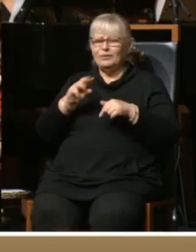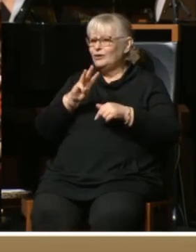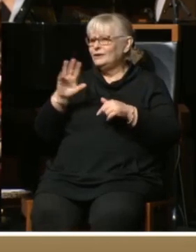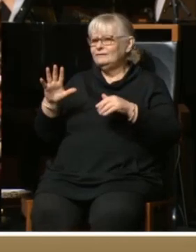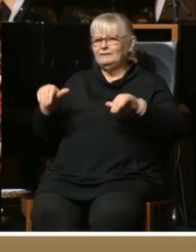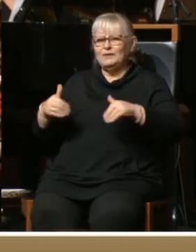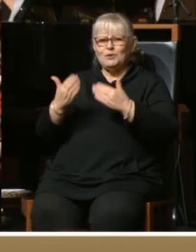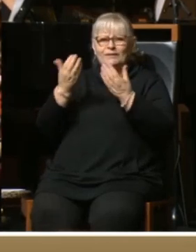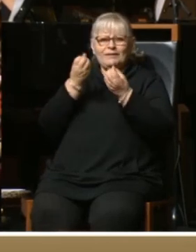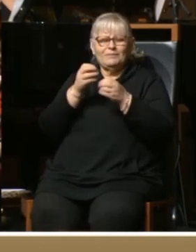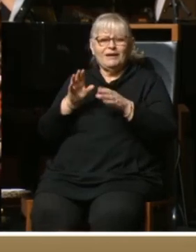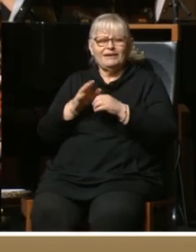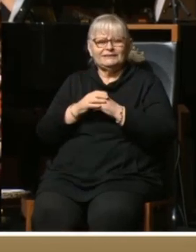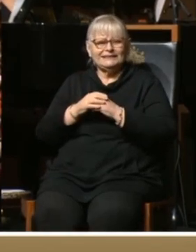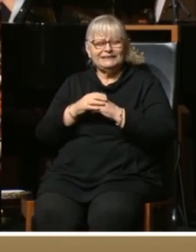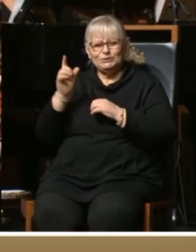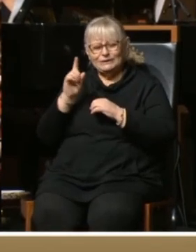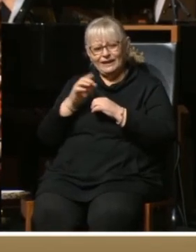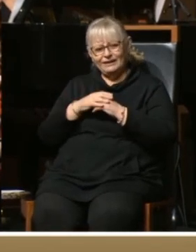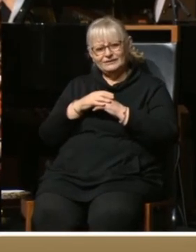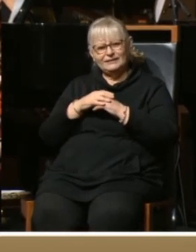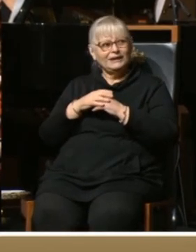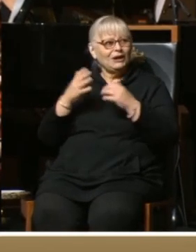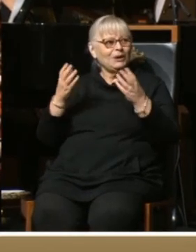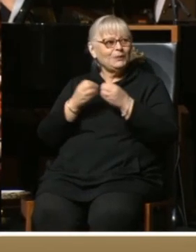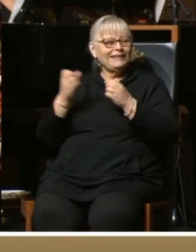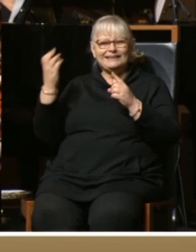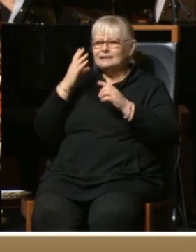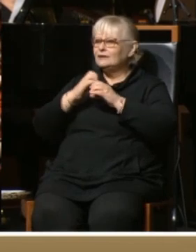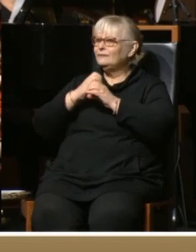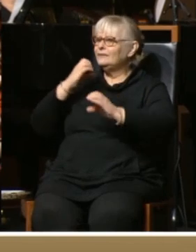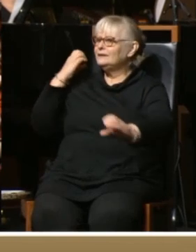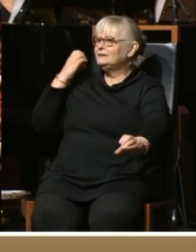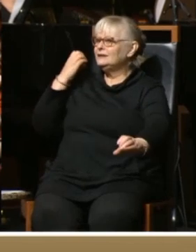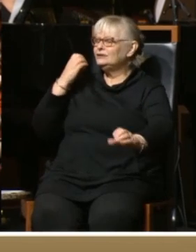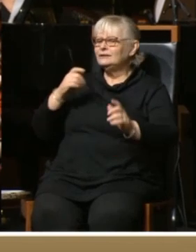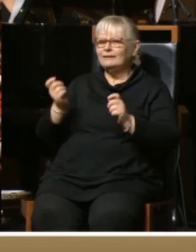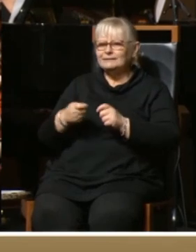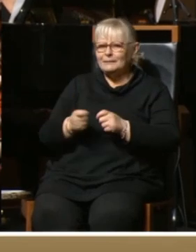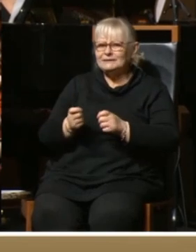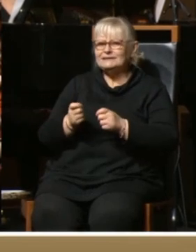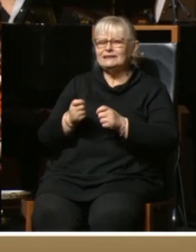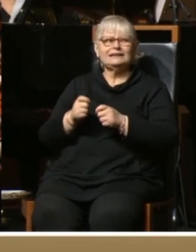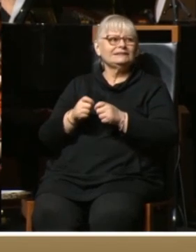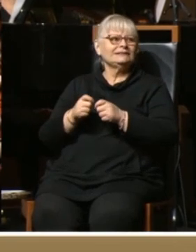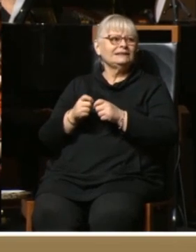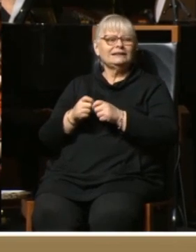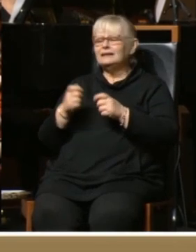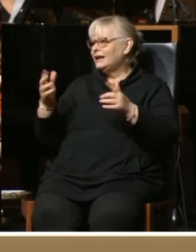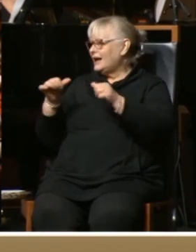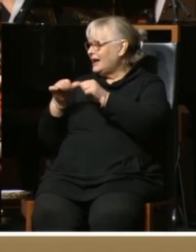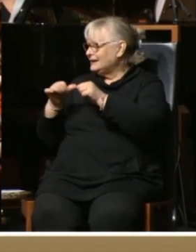35th birthday party today with the sound of the didgeridoo, the tapping sticks, Auntie Matilda,